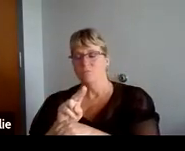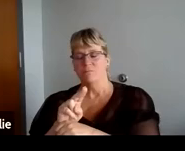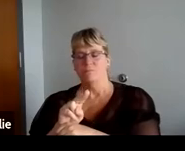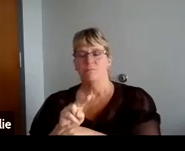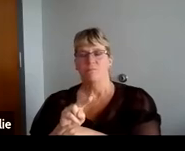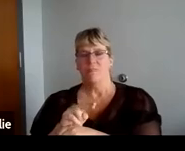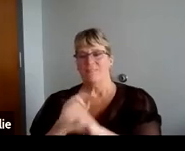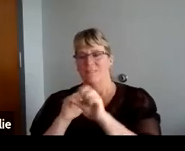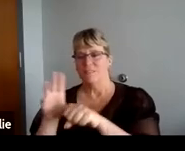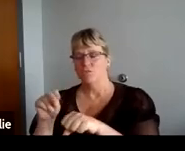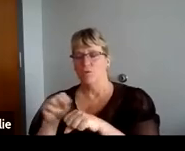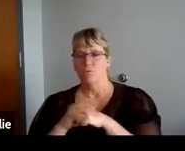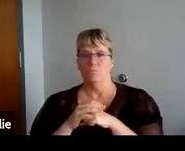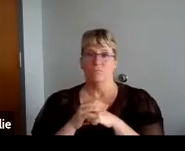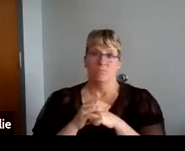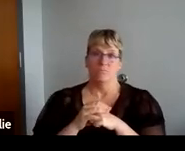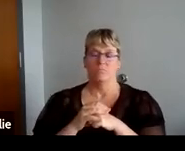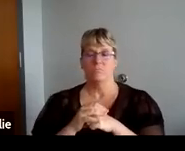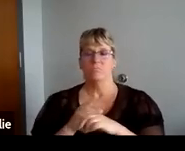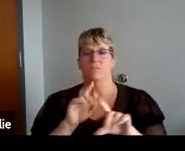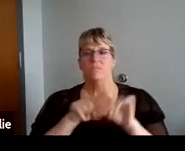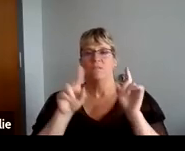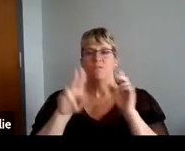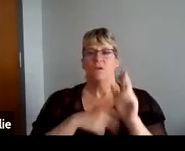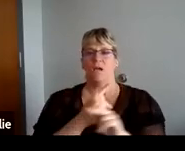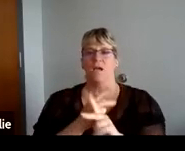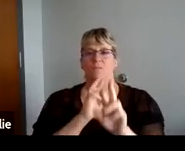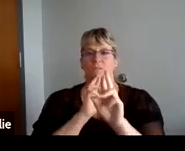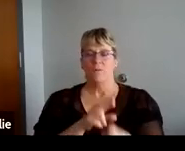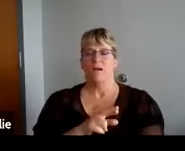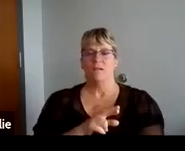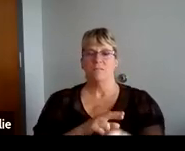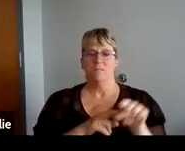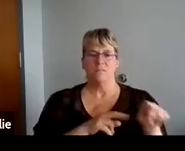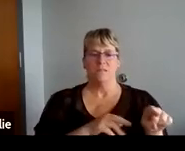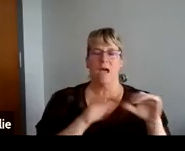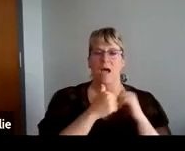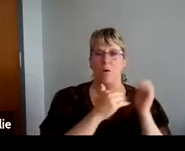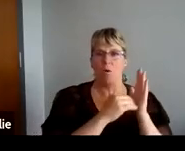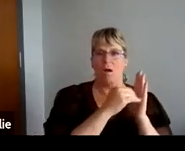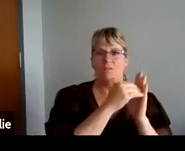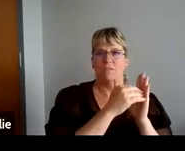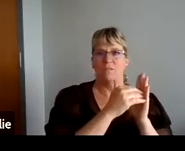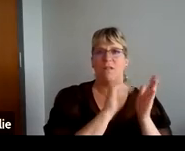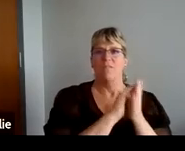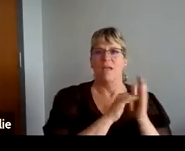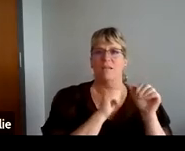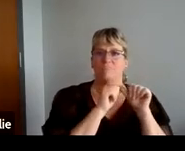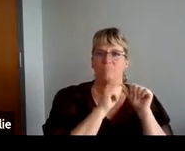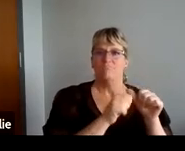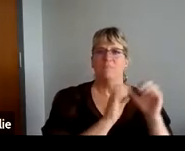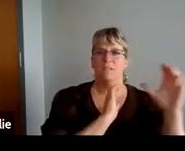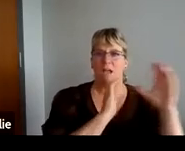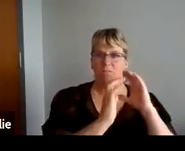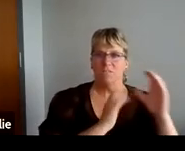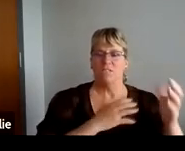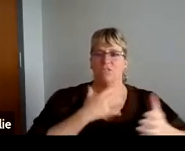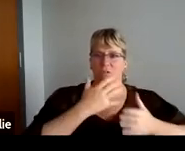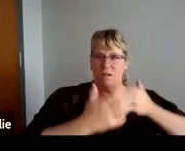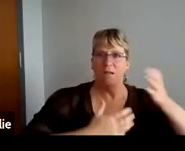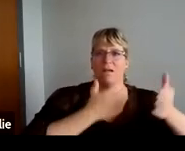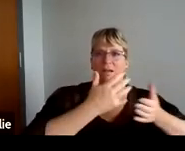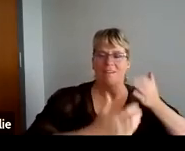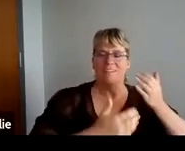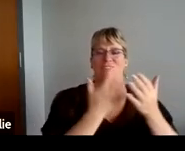require a different type of response than yes or no, and it keeps the conversation going. So the